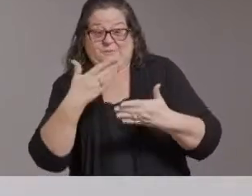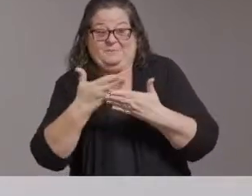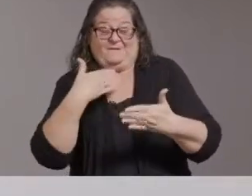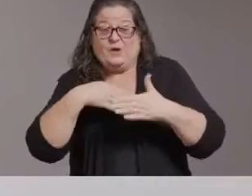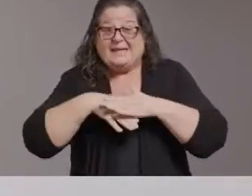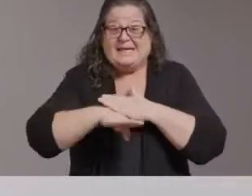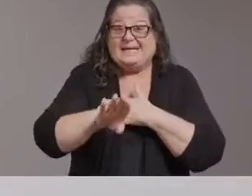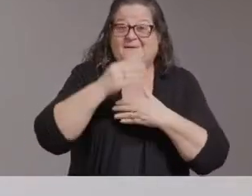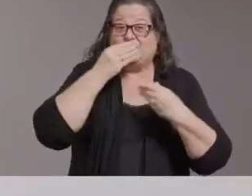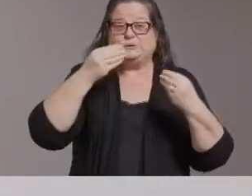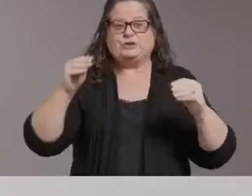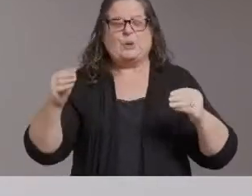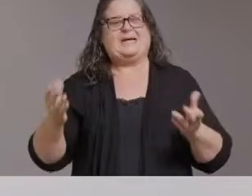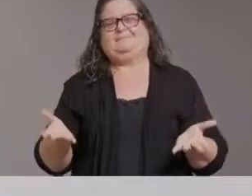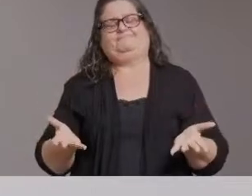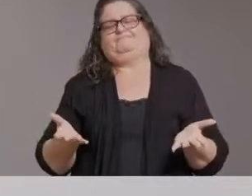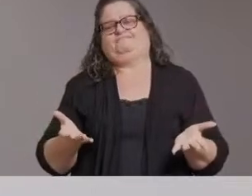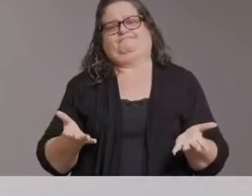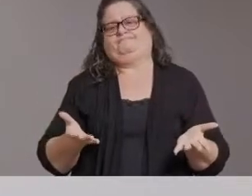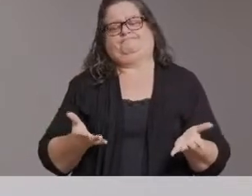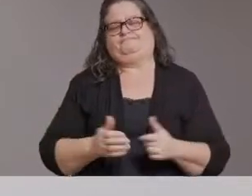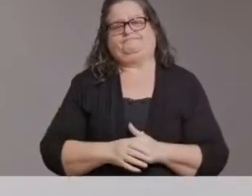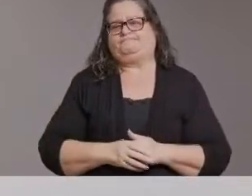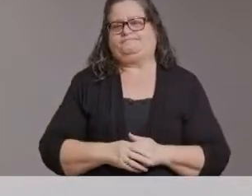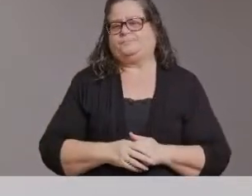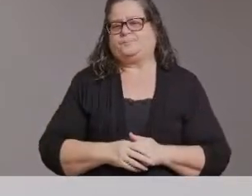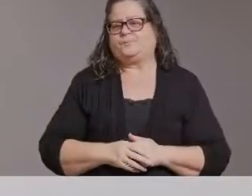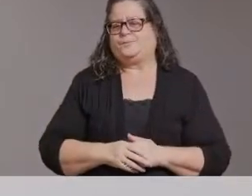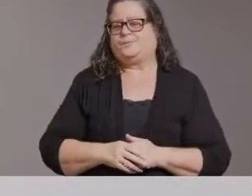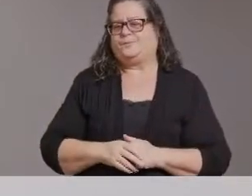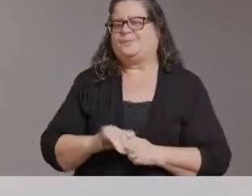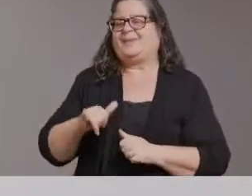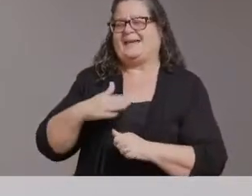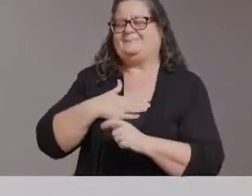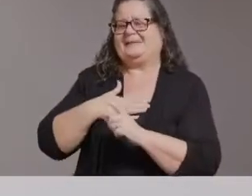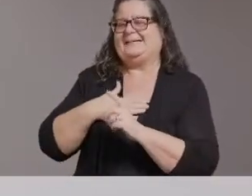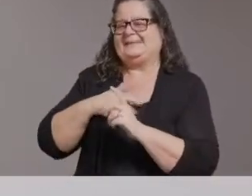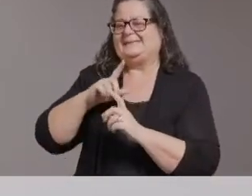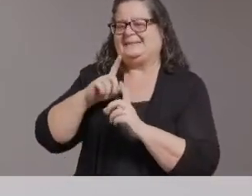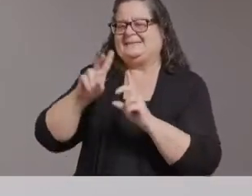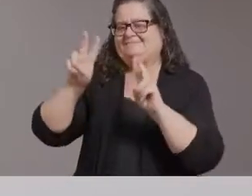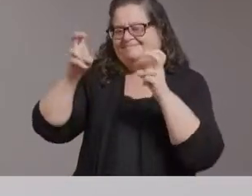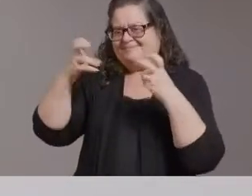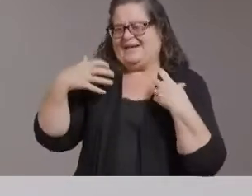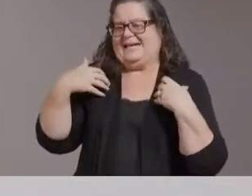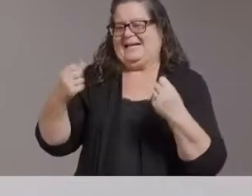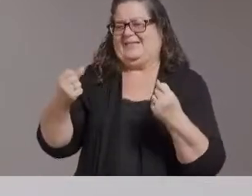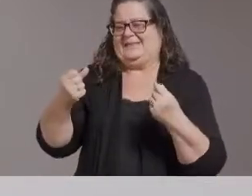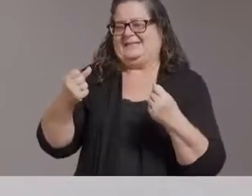locations. Okay, there's my headline: State Health Chief scared of needles. Well, thanks a lot.